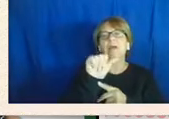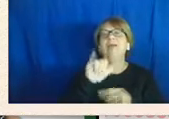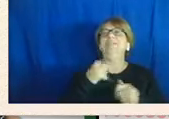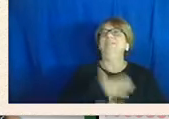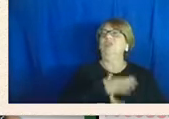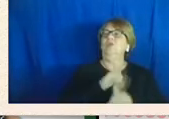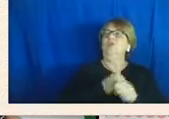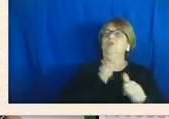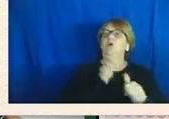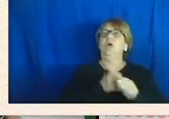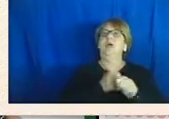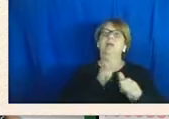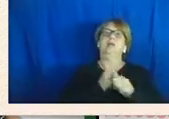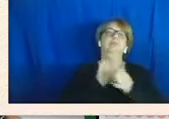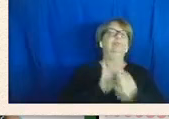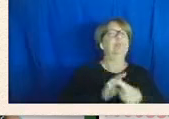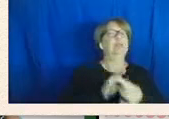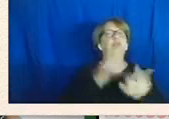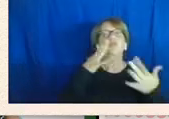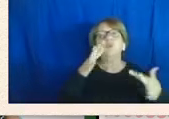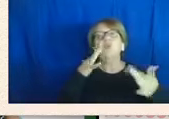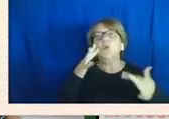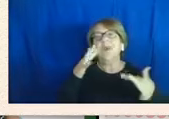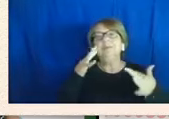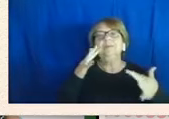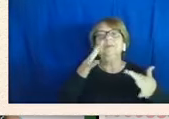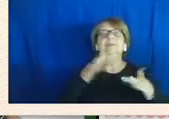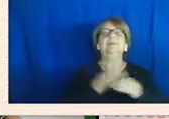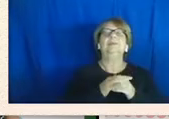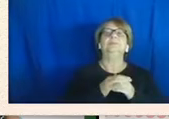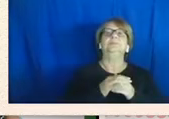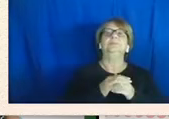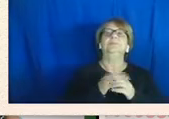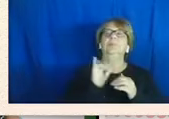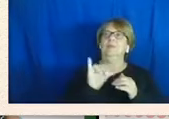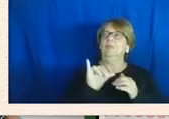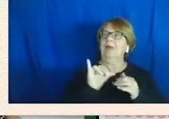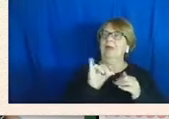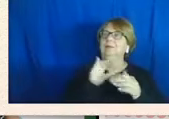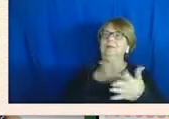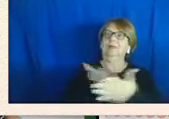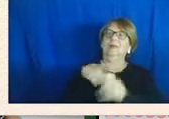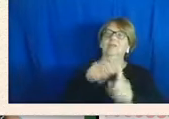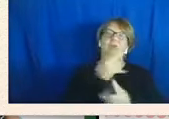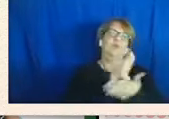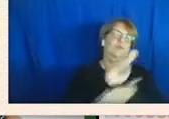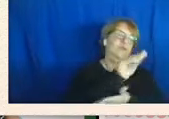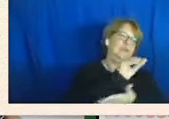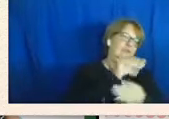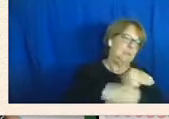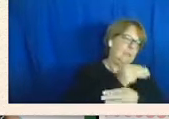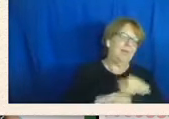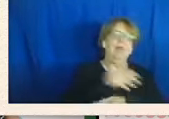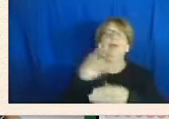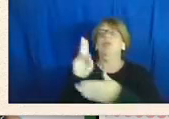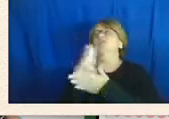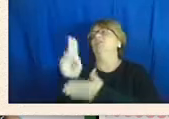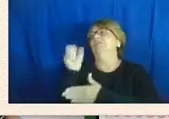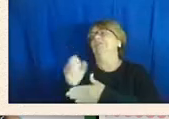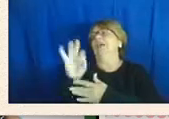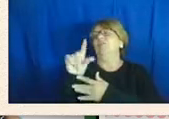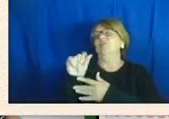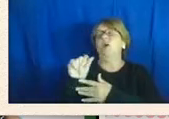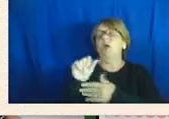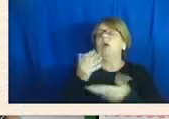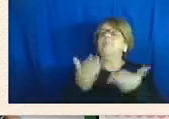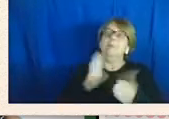kinds of noises. This is a study run jointly out of the University of Miami and the University of South Florida. These kids can have other concerns